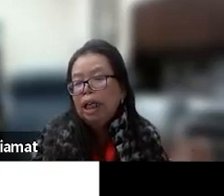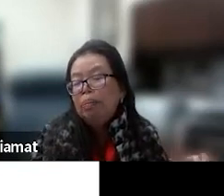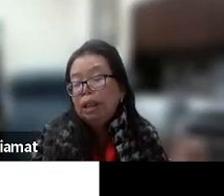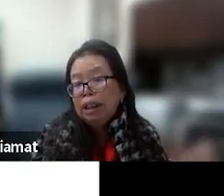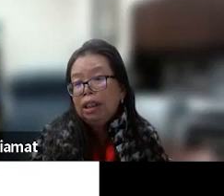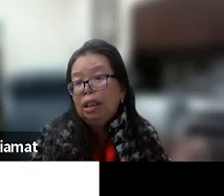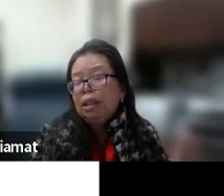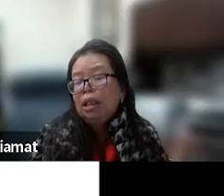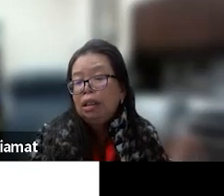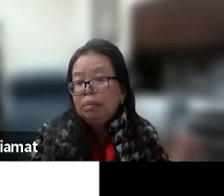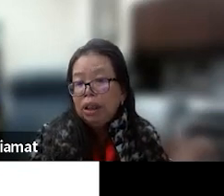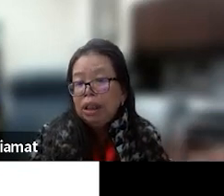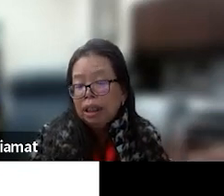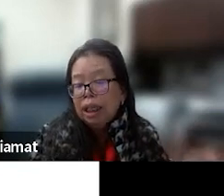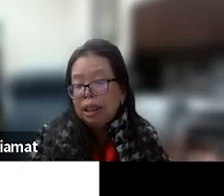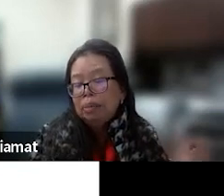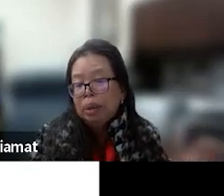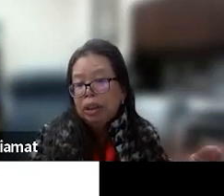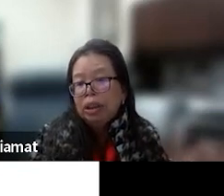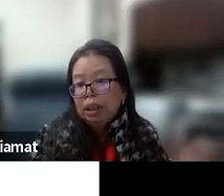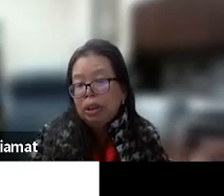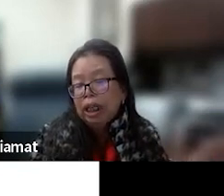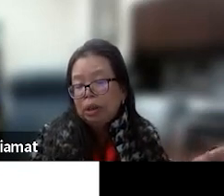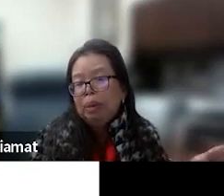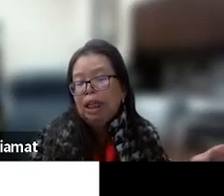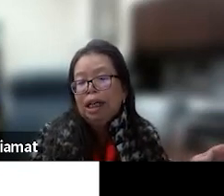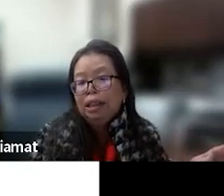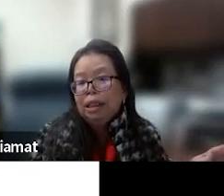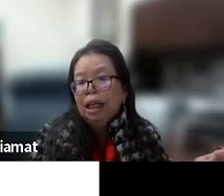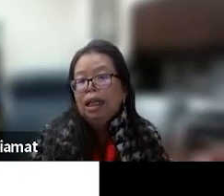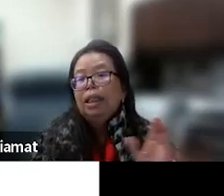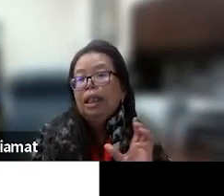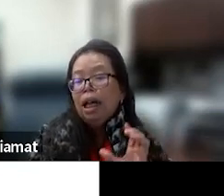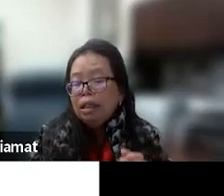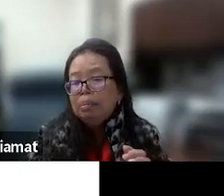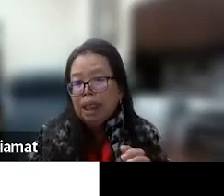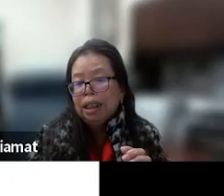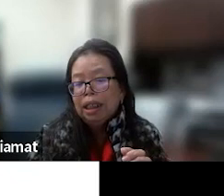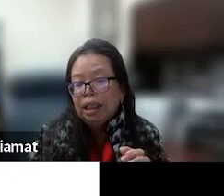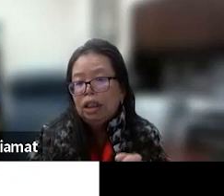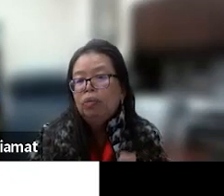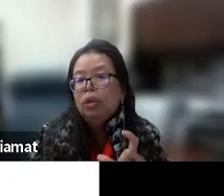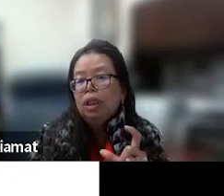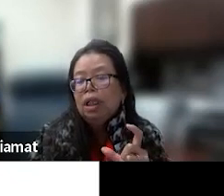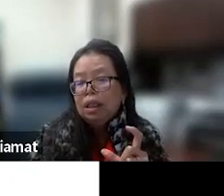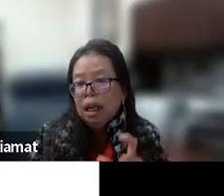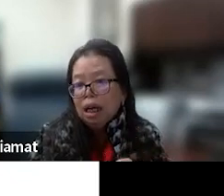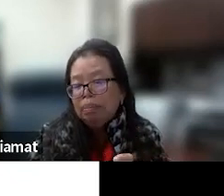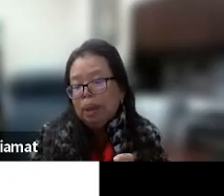with in a particular community that is a priority per HPI. The other bucket is